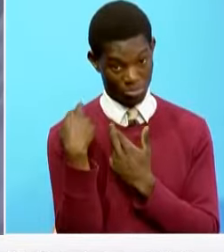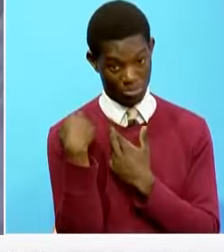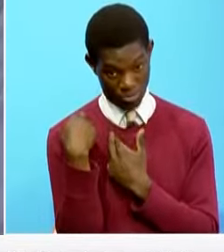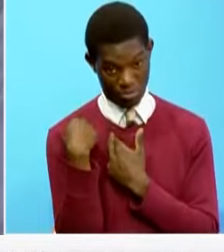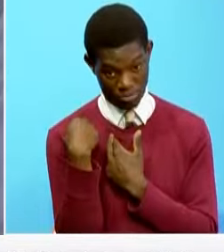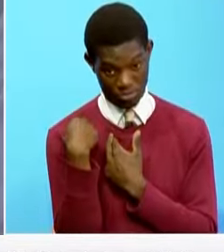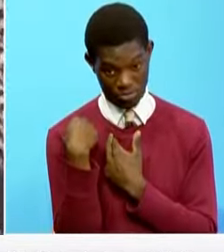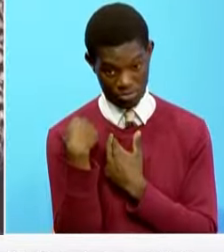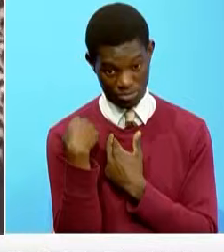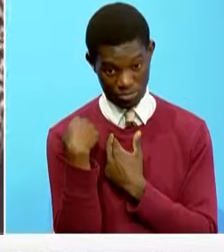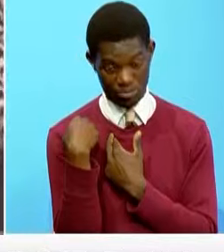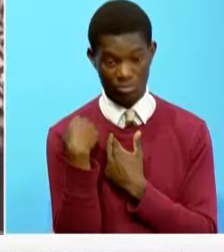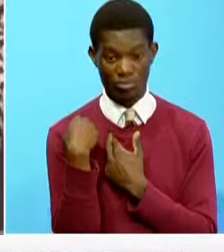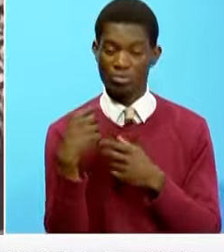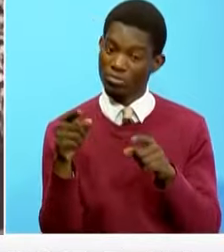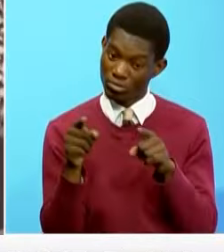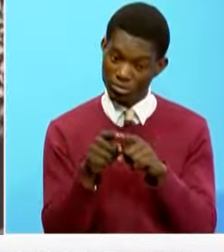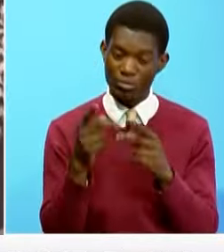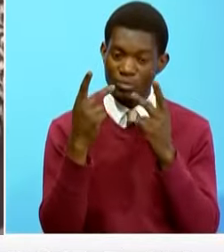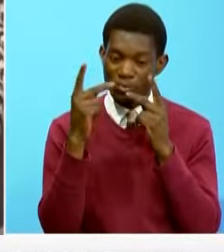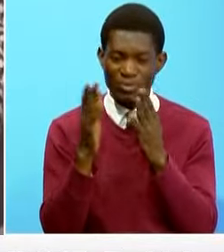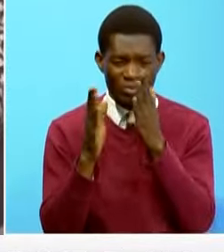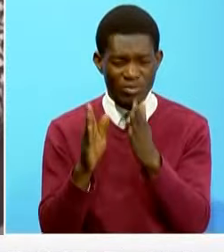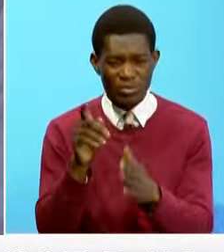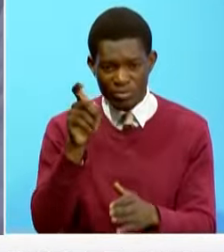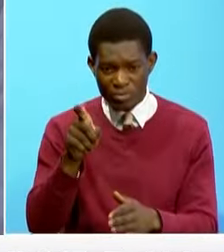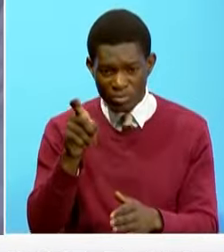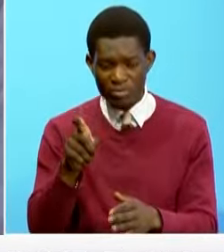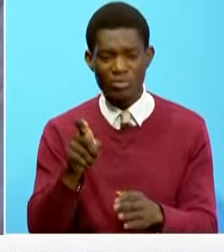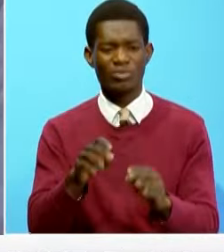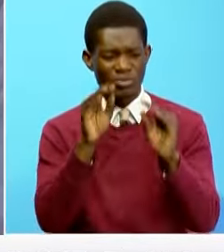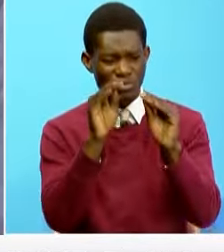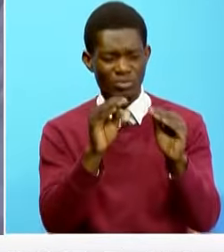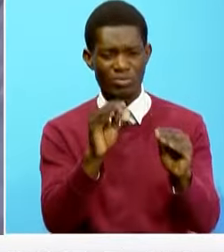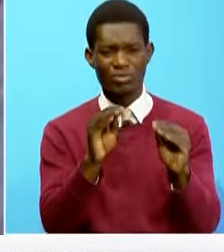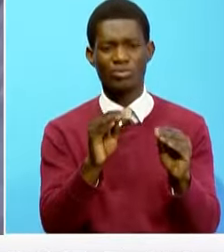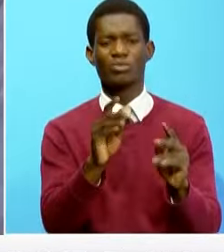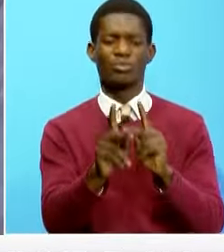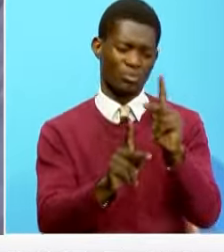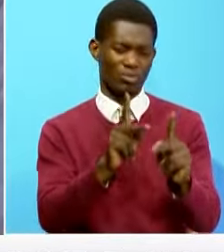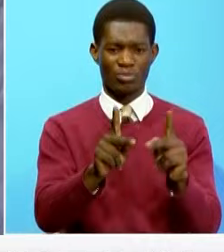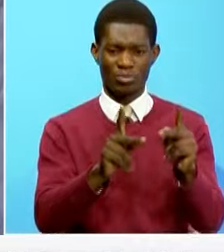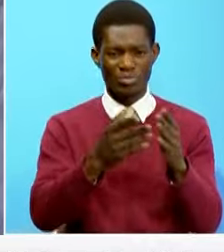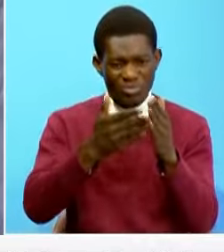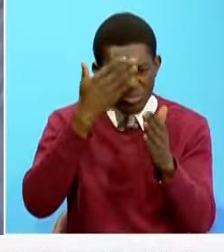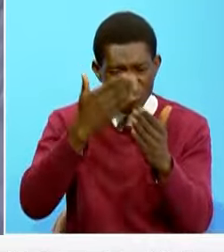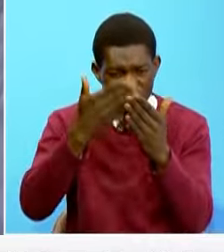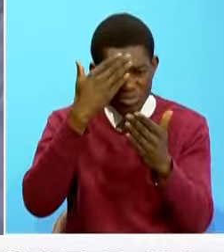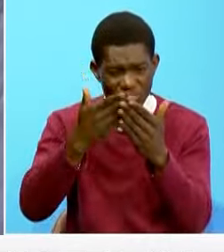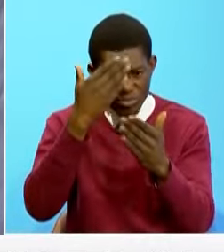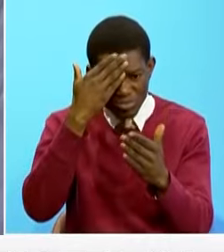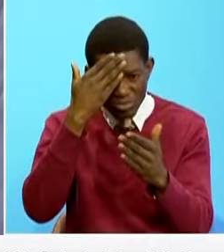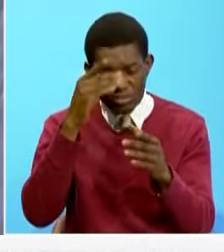efficient, but also empowers citizens through lifelong learning and harnesses the full